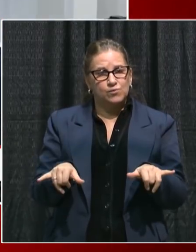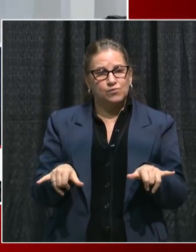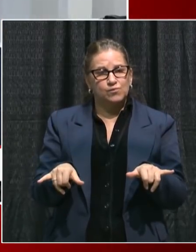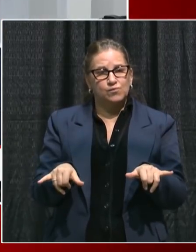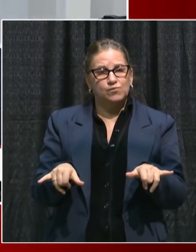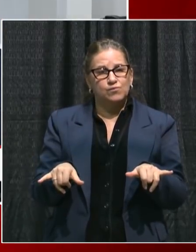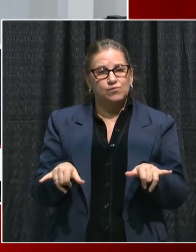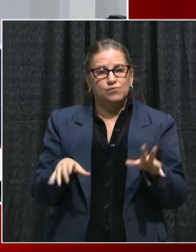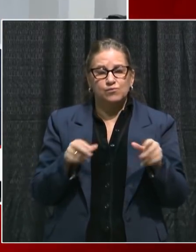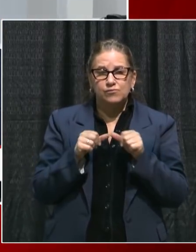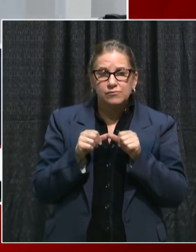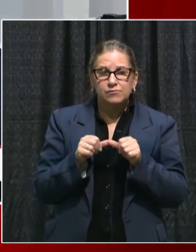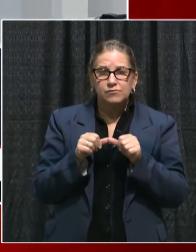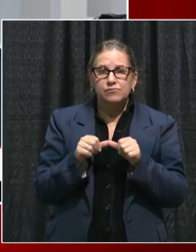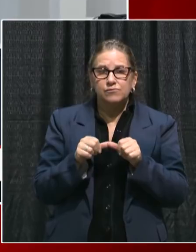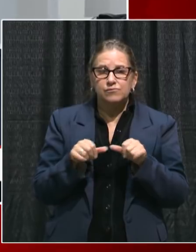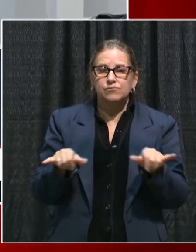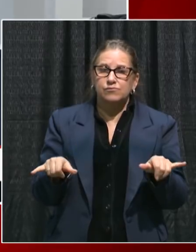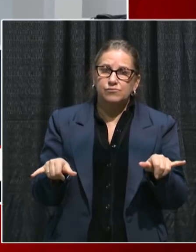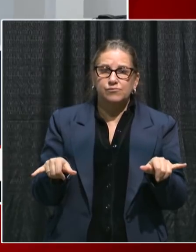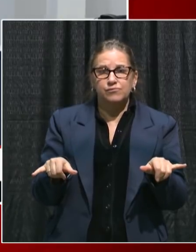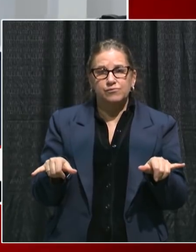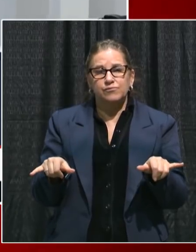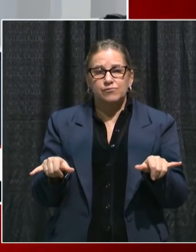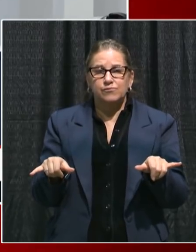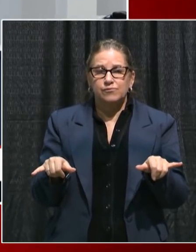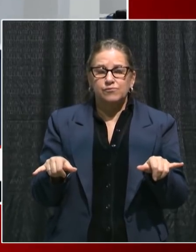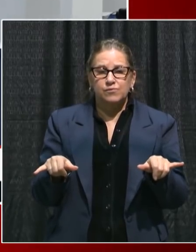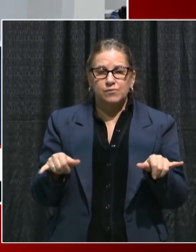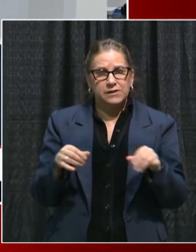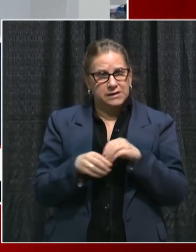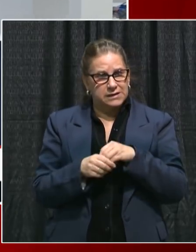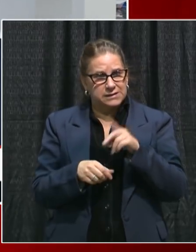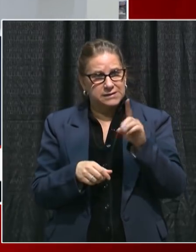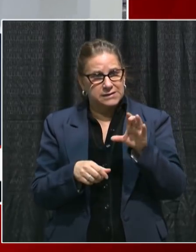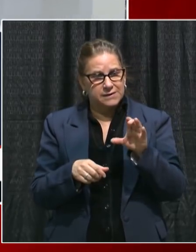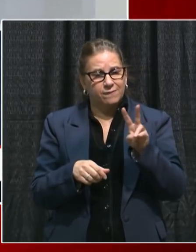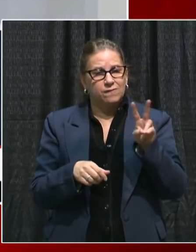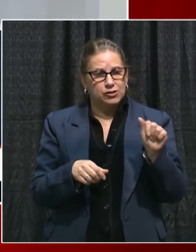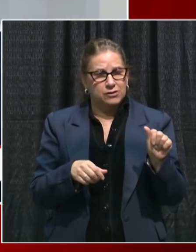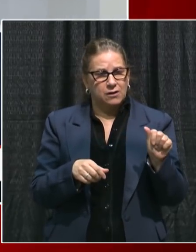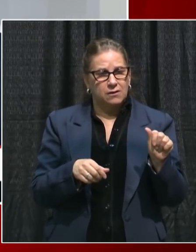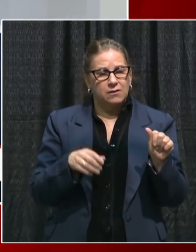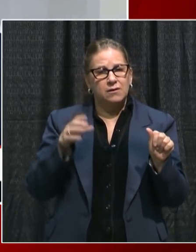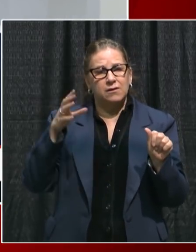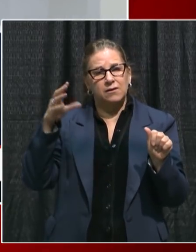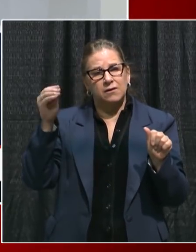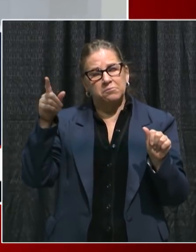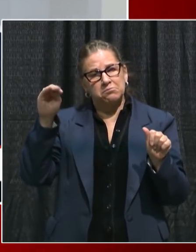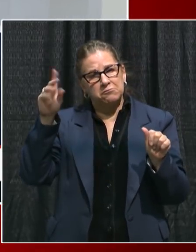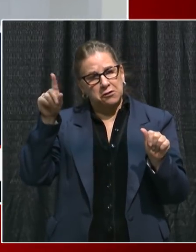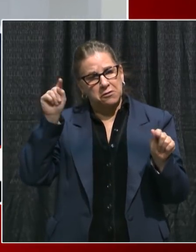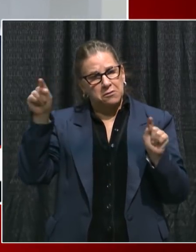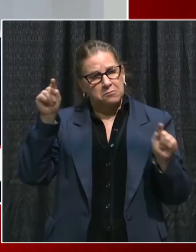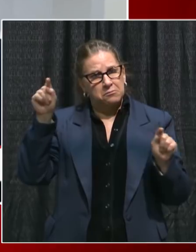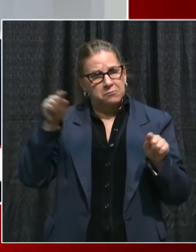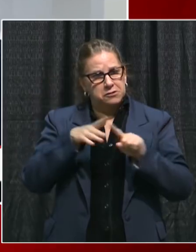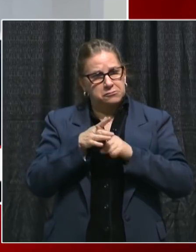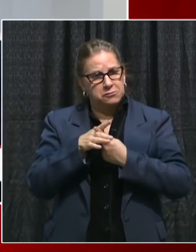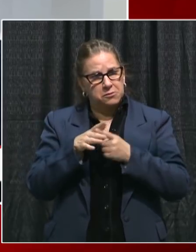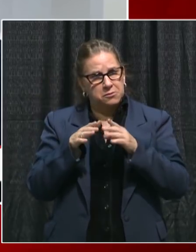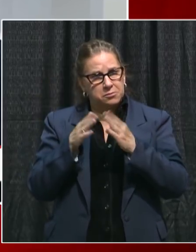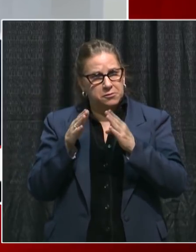shelter-in-place order here in the district, I believe Virginia and some of the surrounding states are going to start slowly